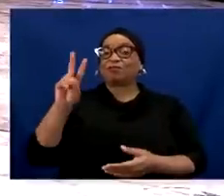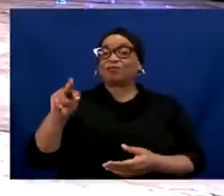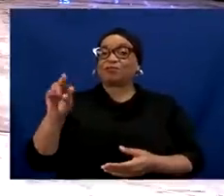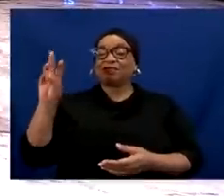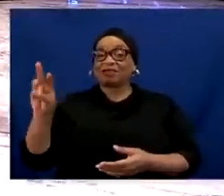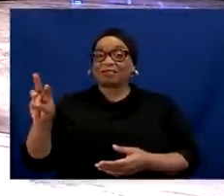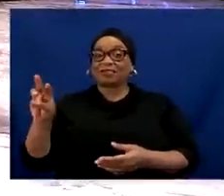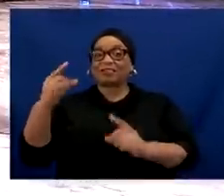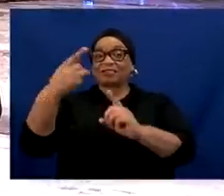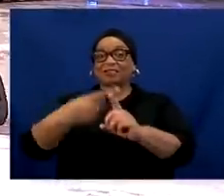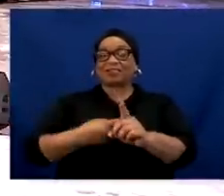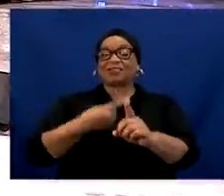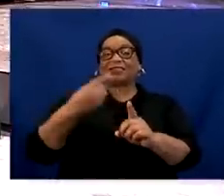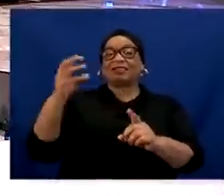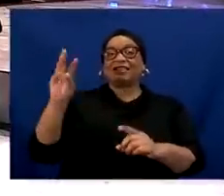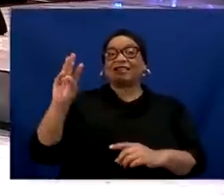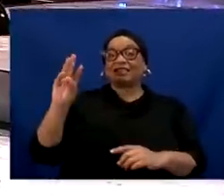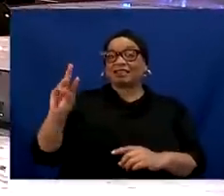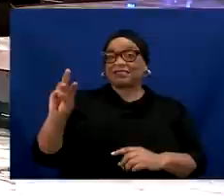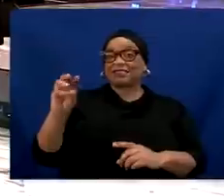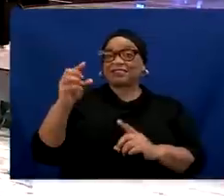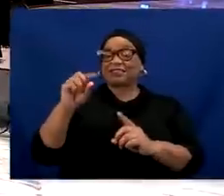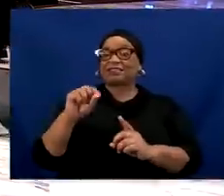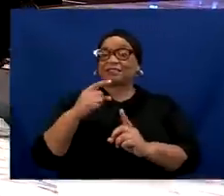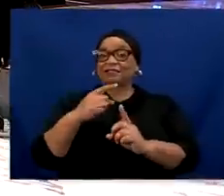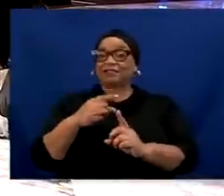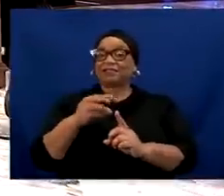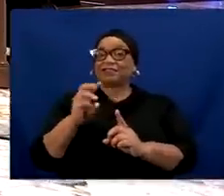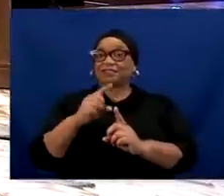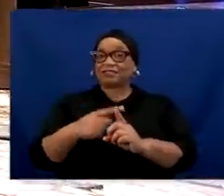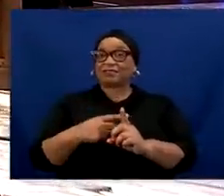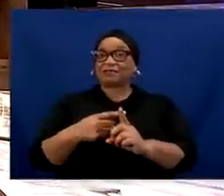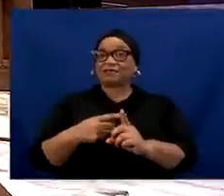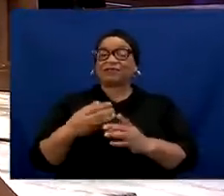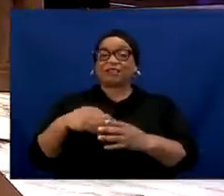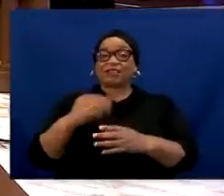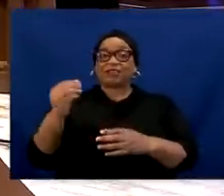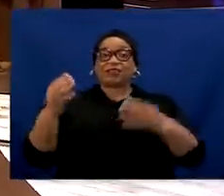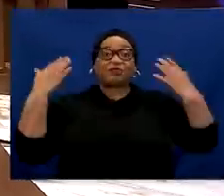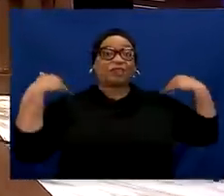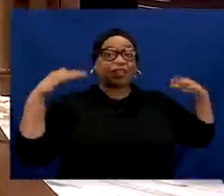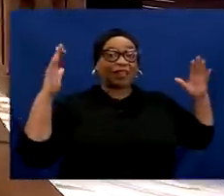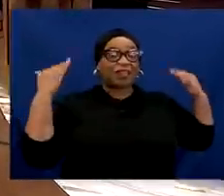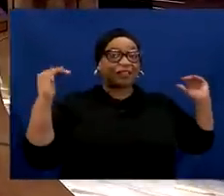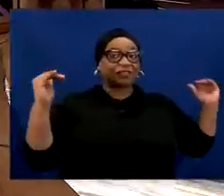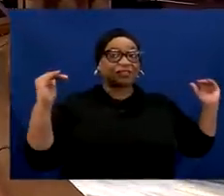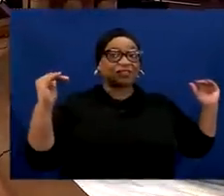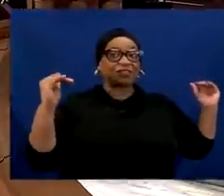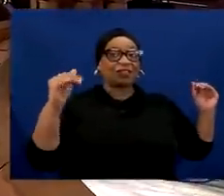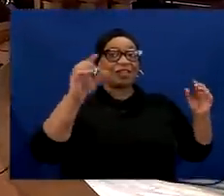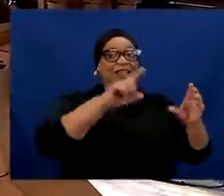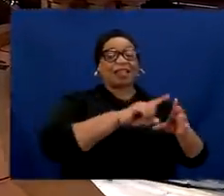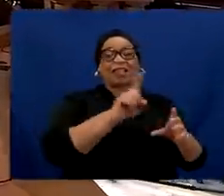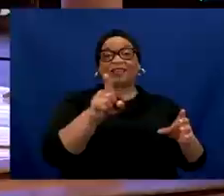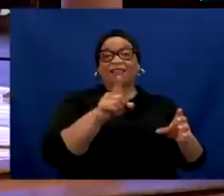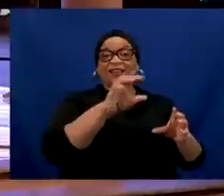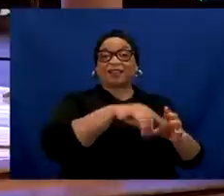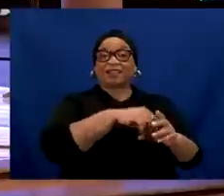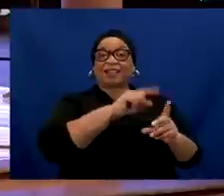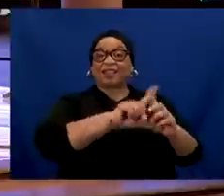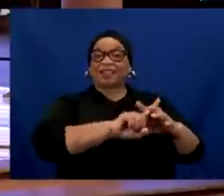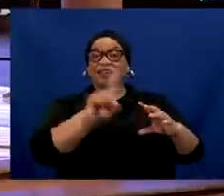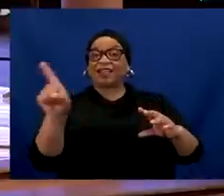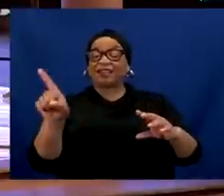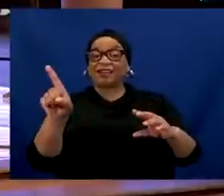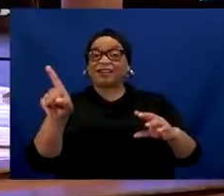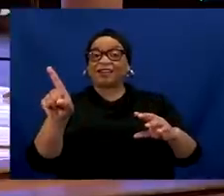month. You got a flashback. It's a throwback to the verses that preceded it because the angel Gabriel had just left Zechariah. And Zechariah